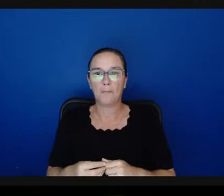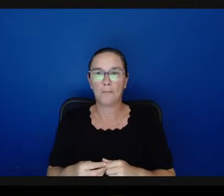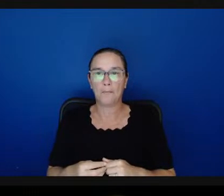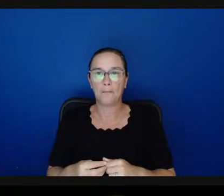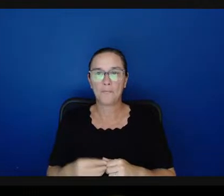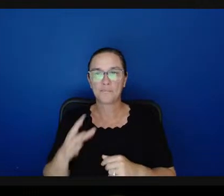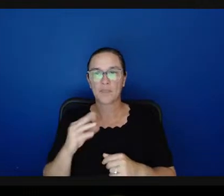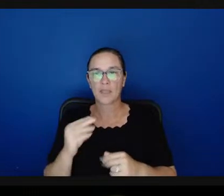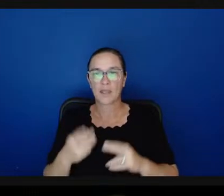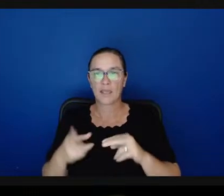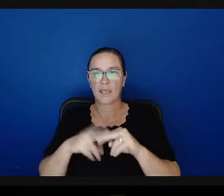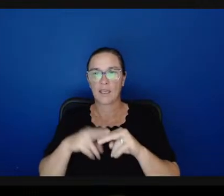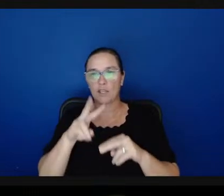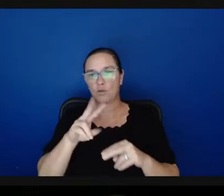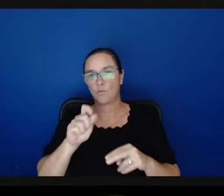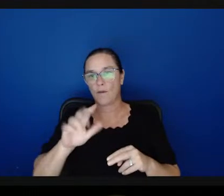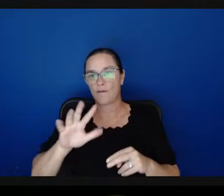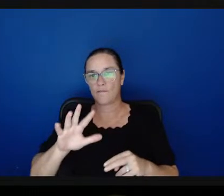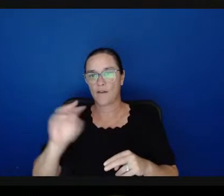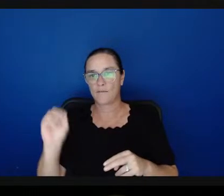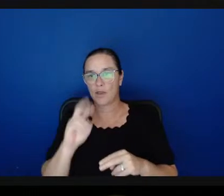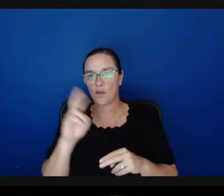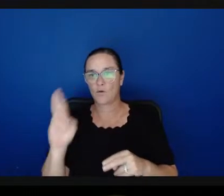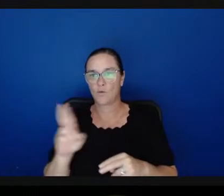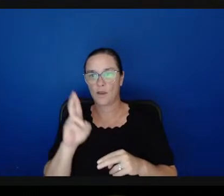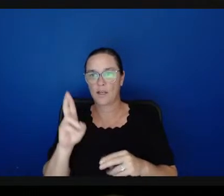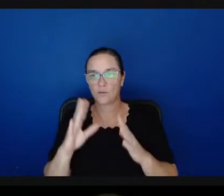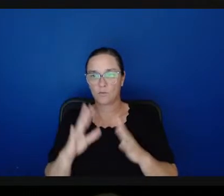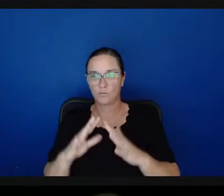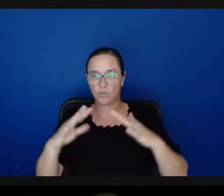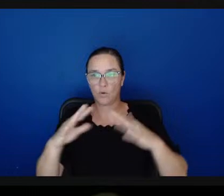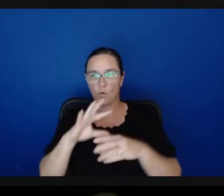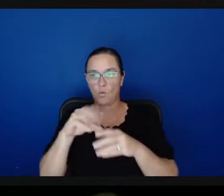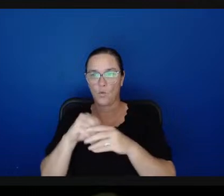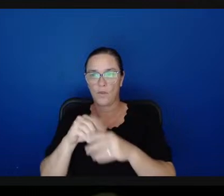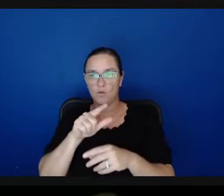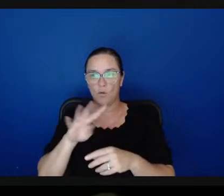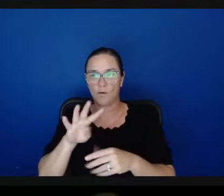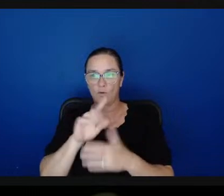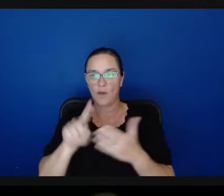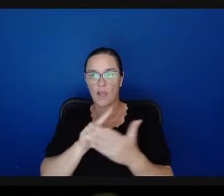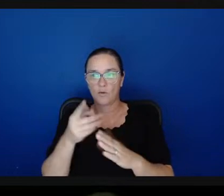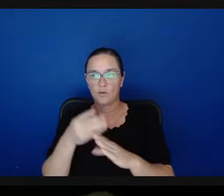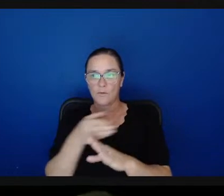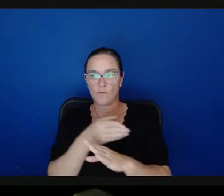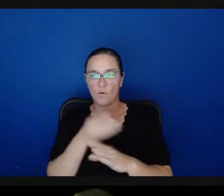gained 2.5 microradians of inflation within 24 hours previous to this report.